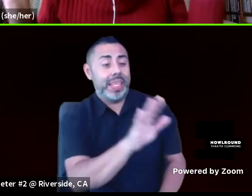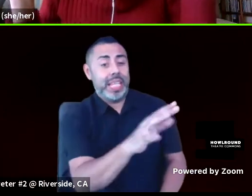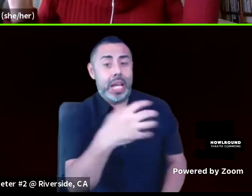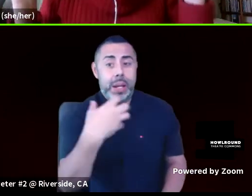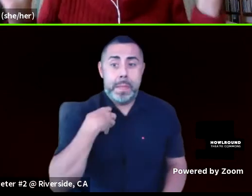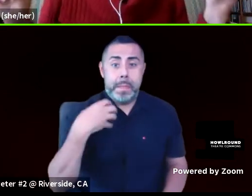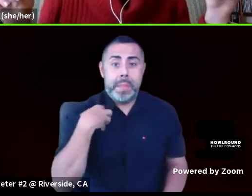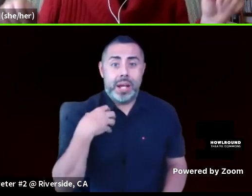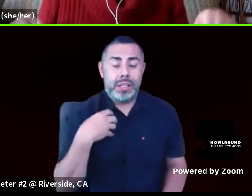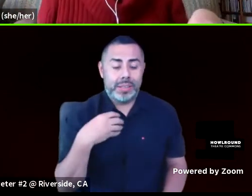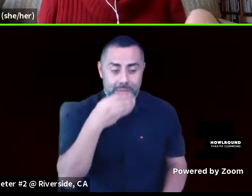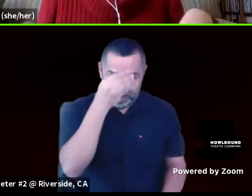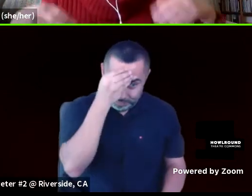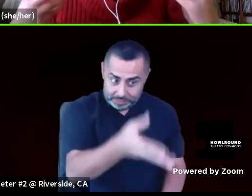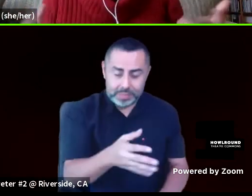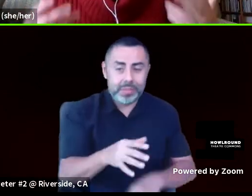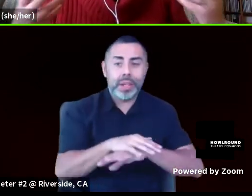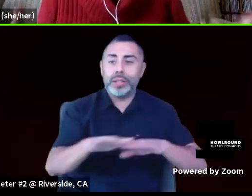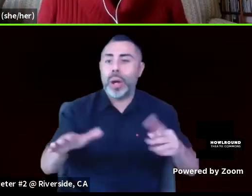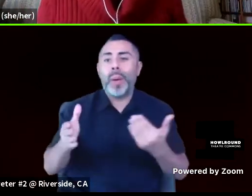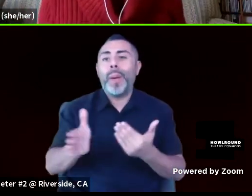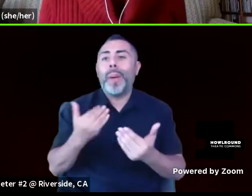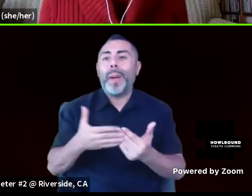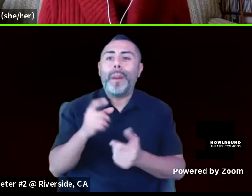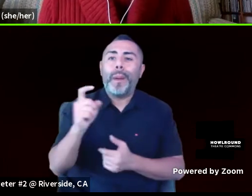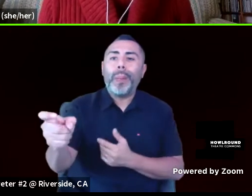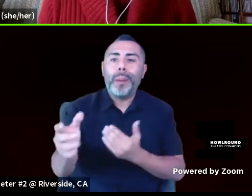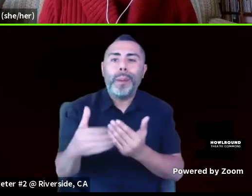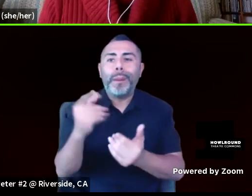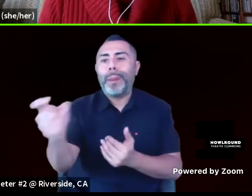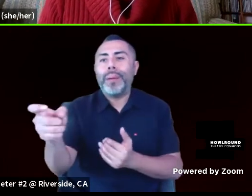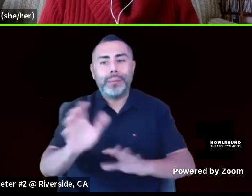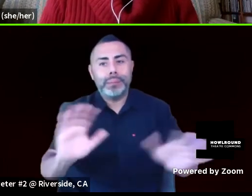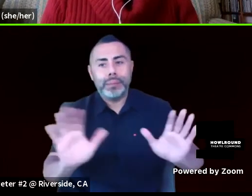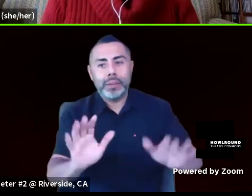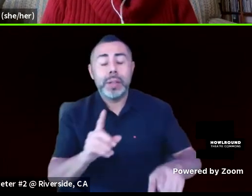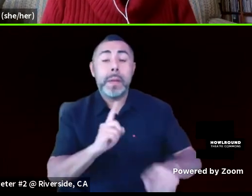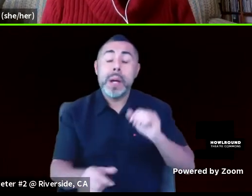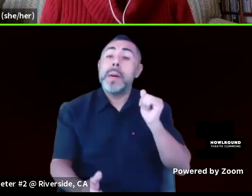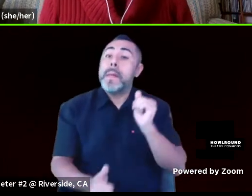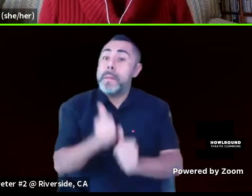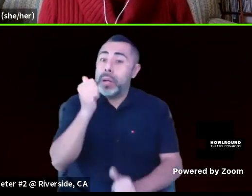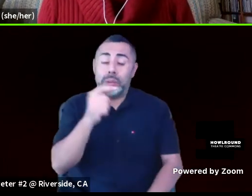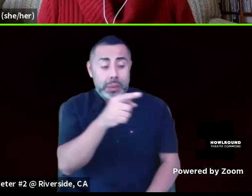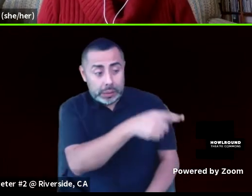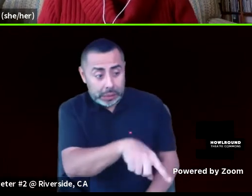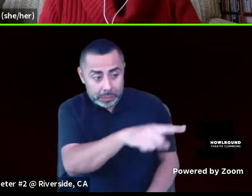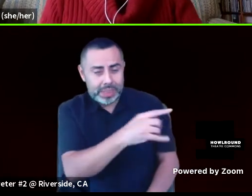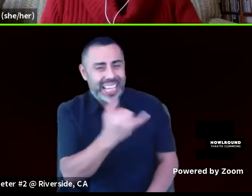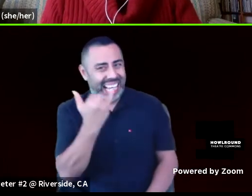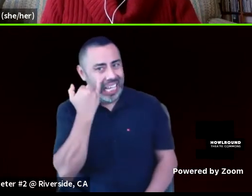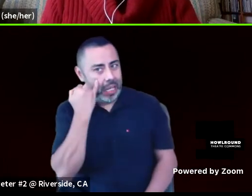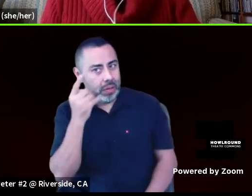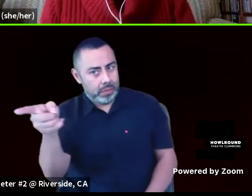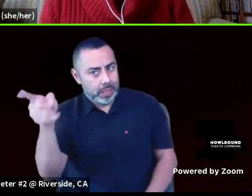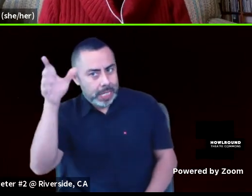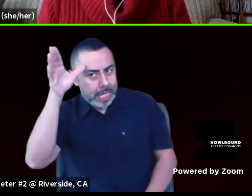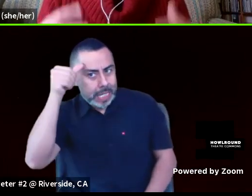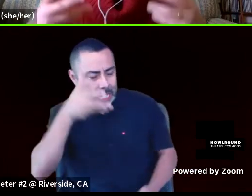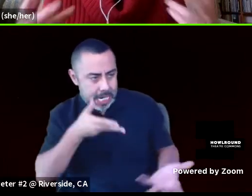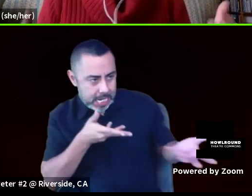to not roll over immediately, but most of the time they will work with you. And if you're persistent, you can get to